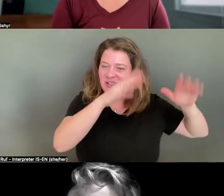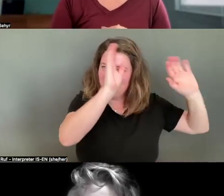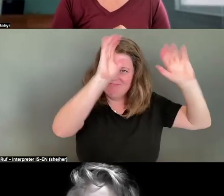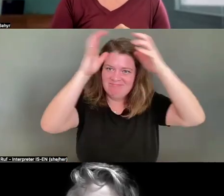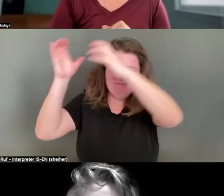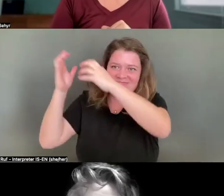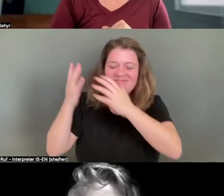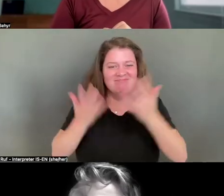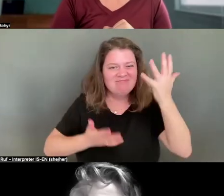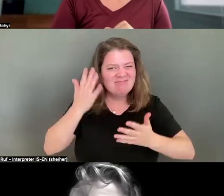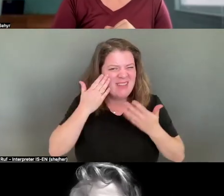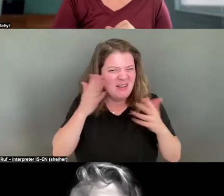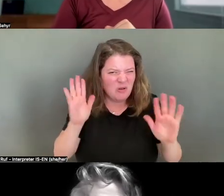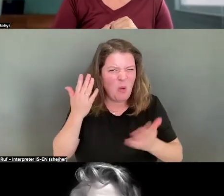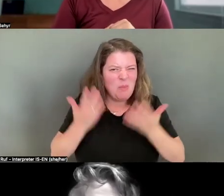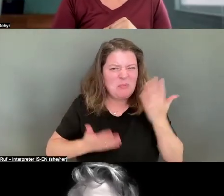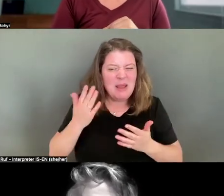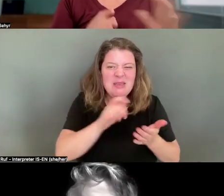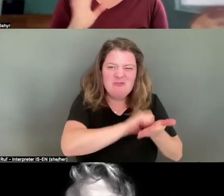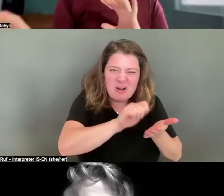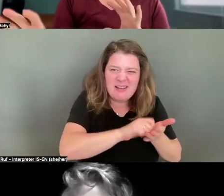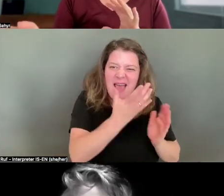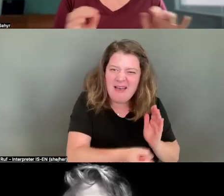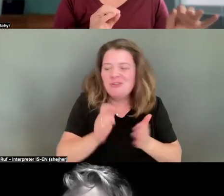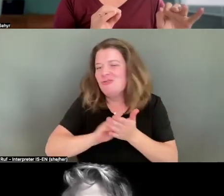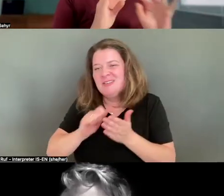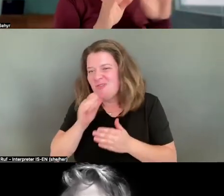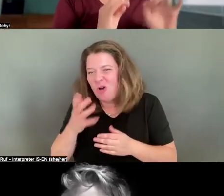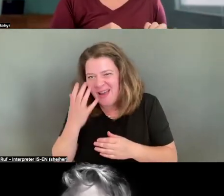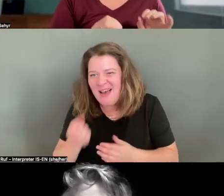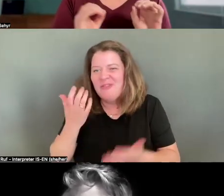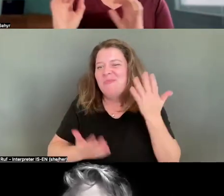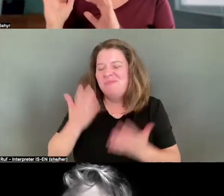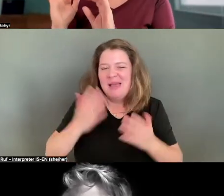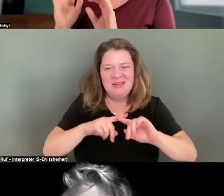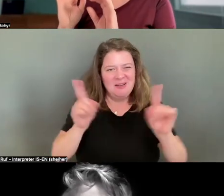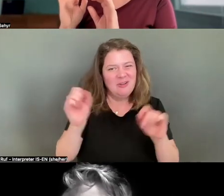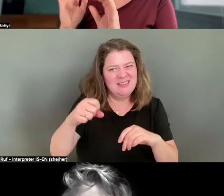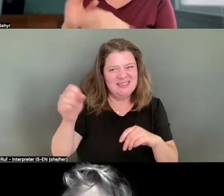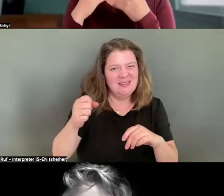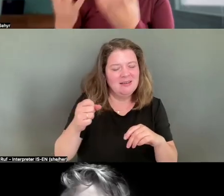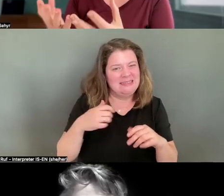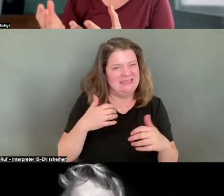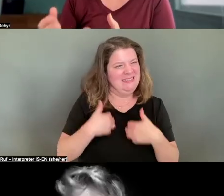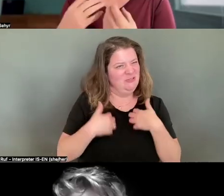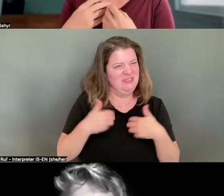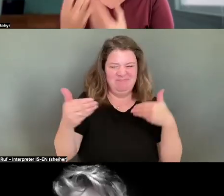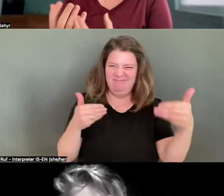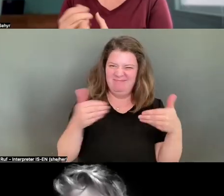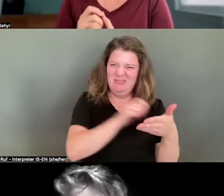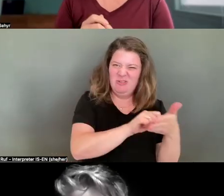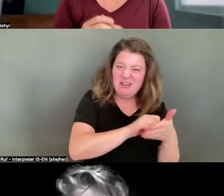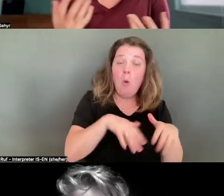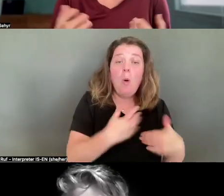be some really interesting differences. So it would be interesting to compare written associations versus actually when people have to speak